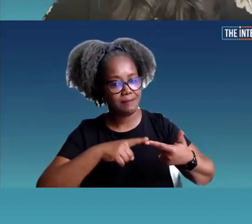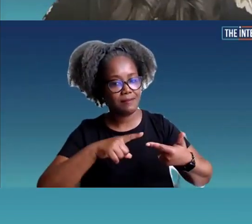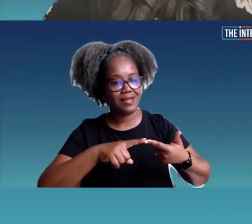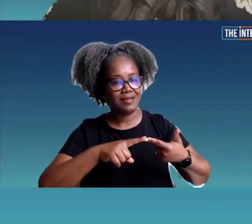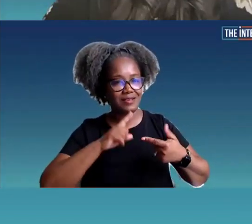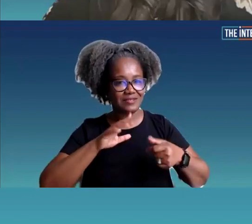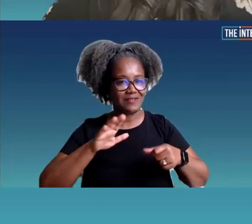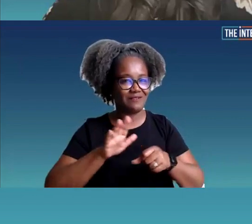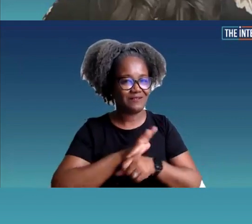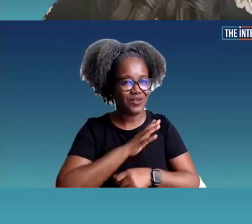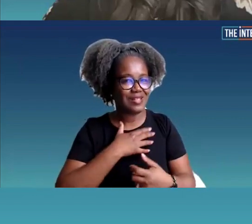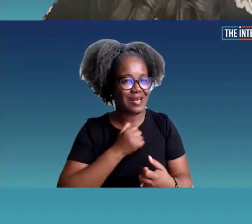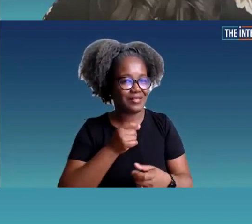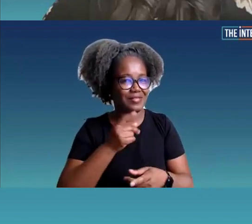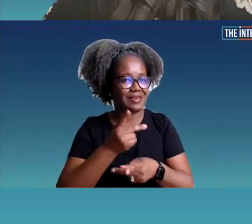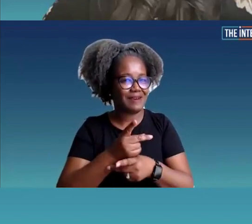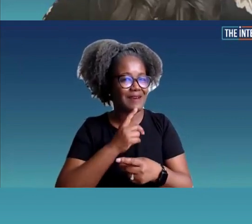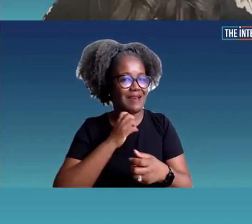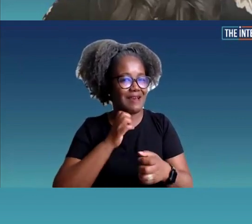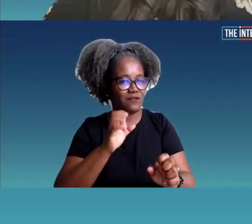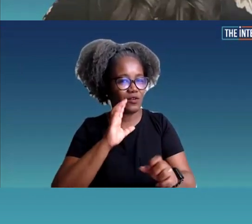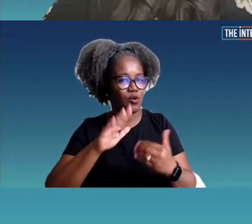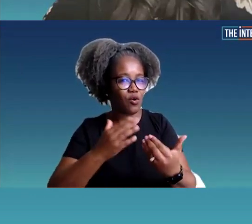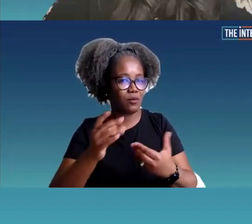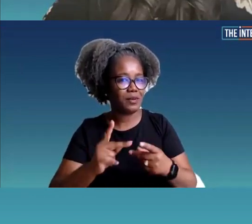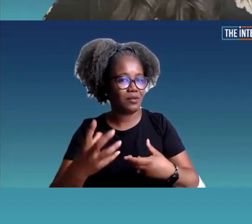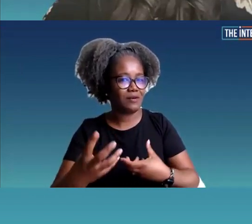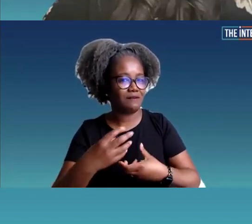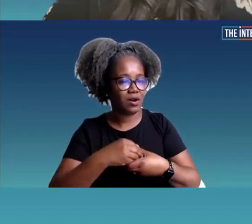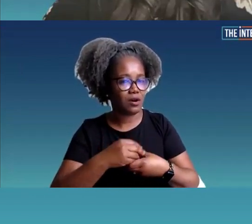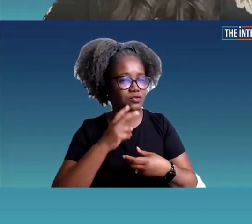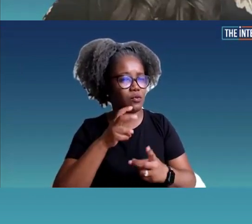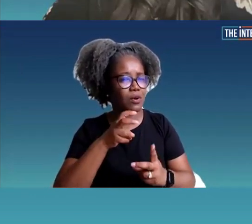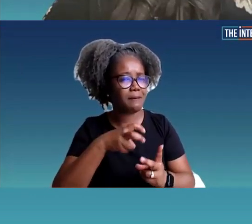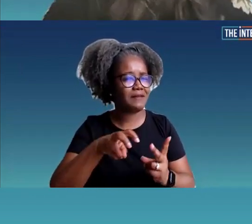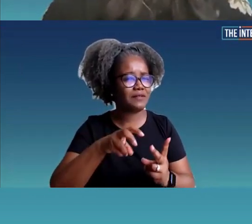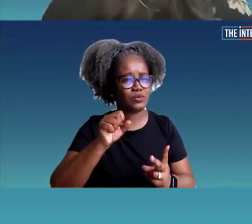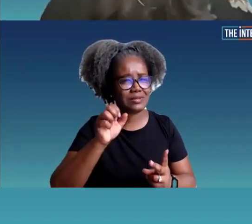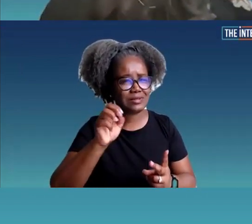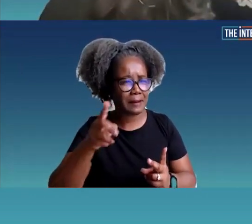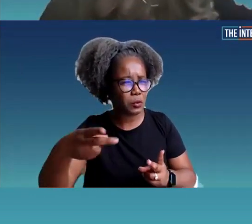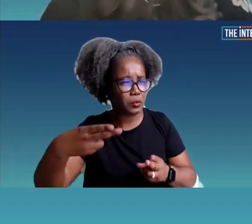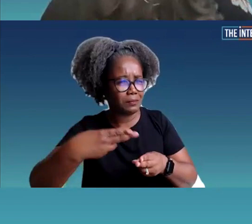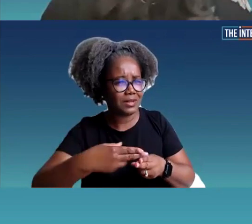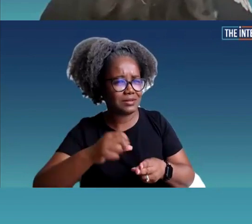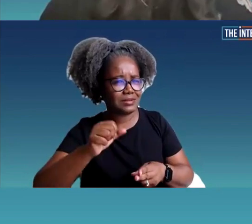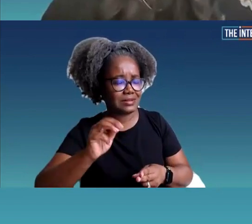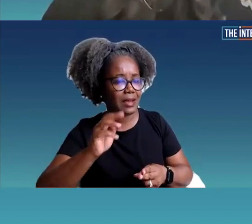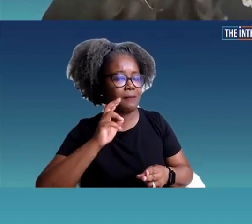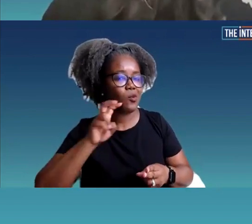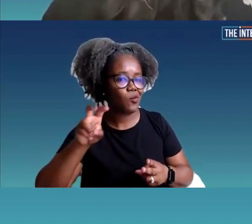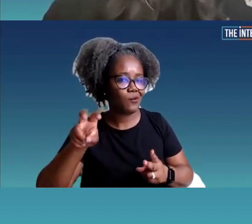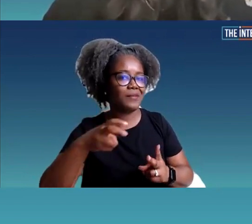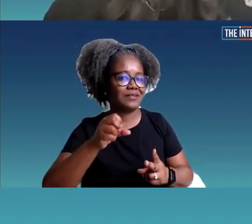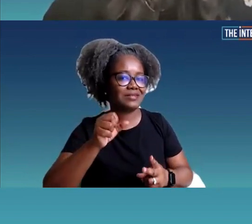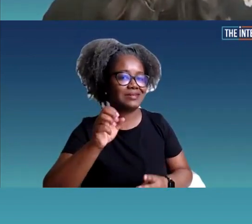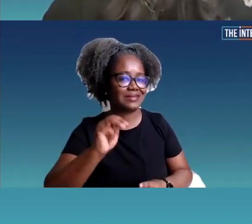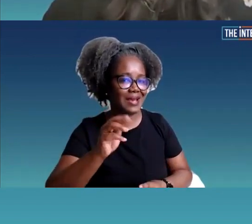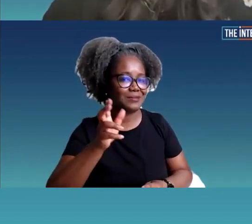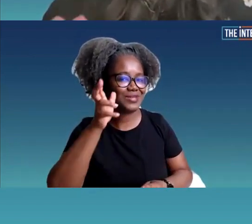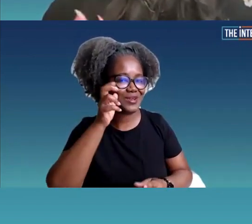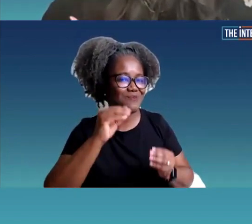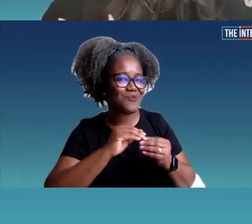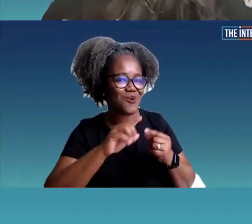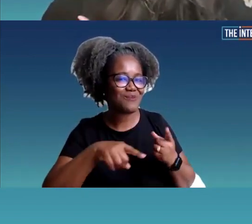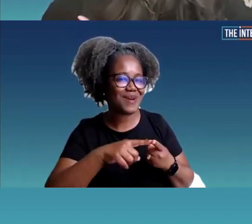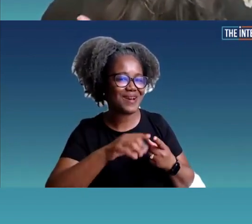And so Sam, I want to pivot to you and ask you a little bit more about the Cancer Treatment Initiative, because I do